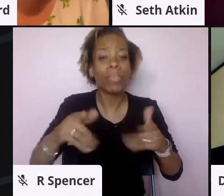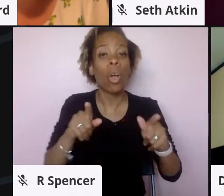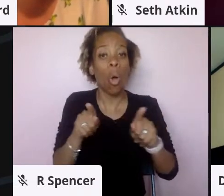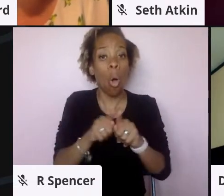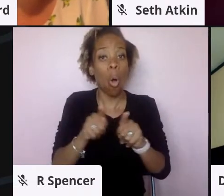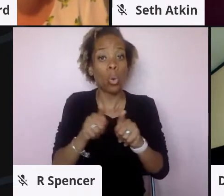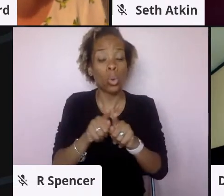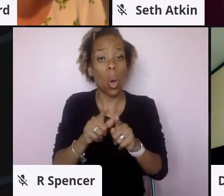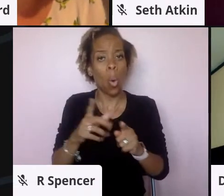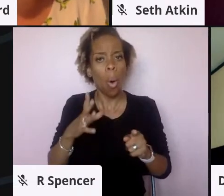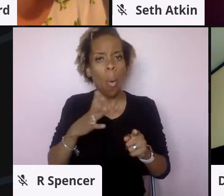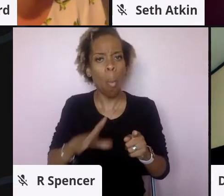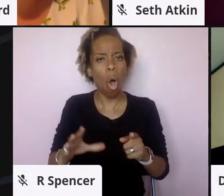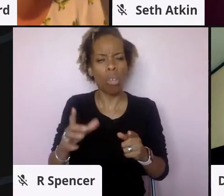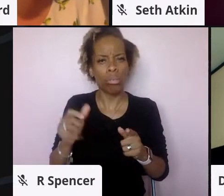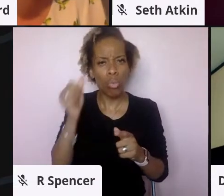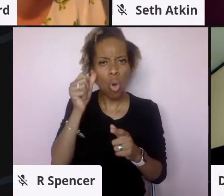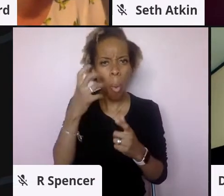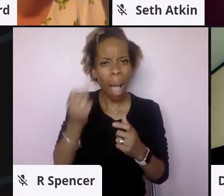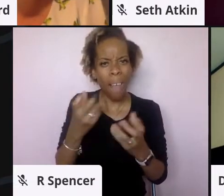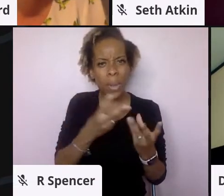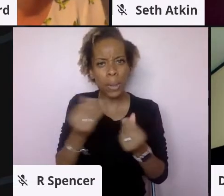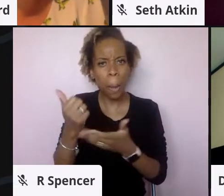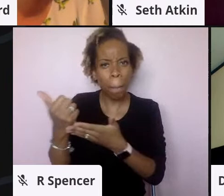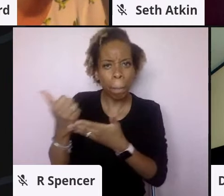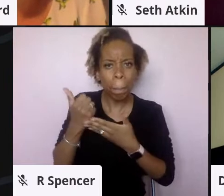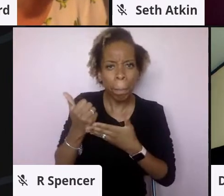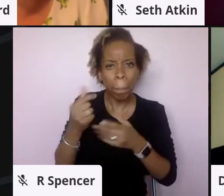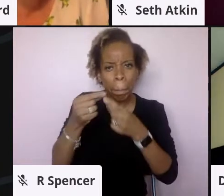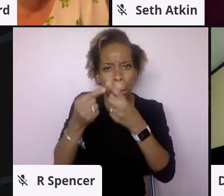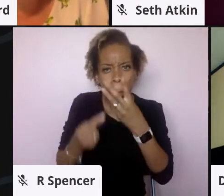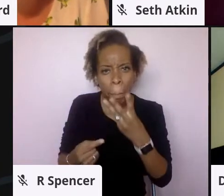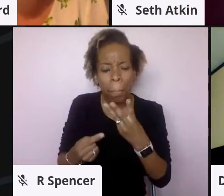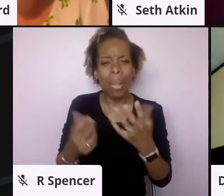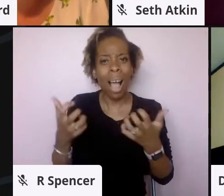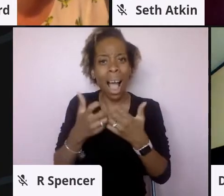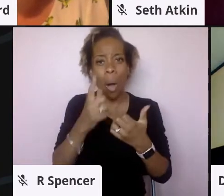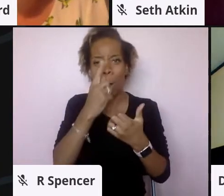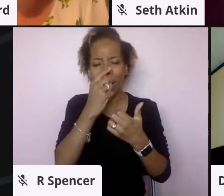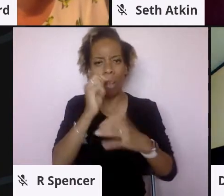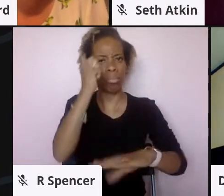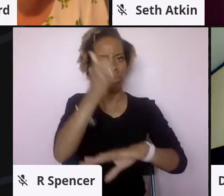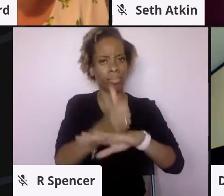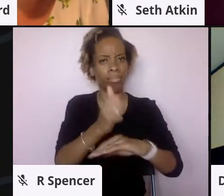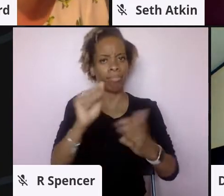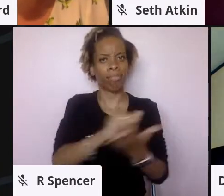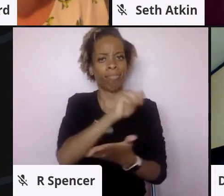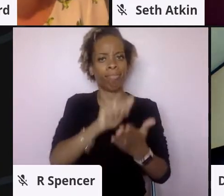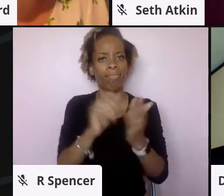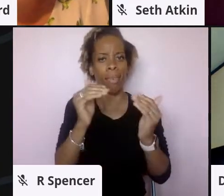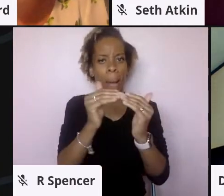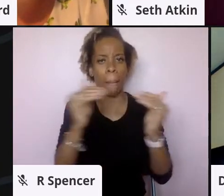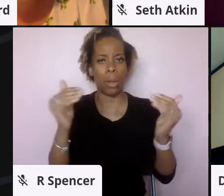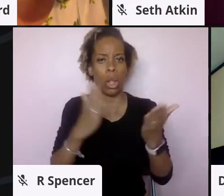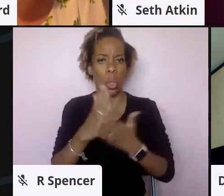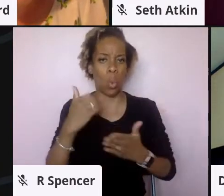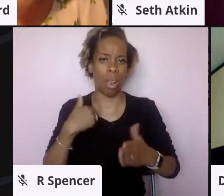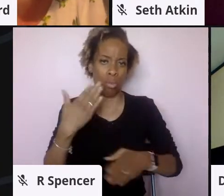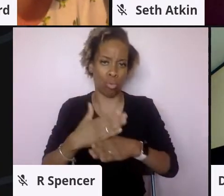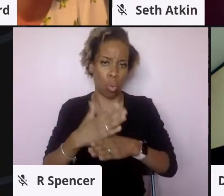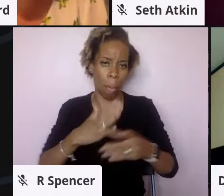some of the key tools at our disposal to embed equality within the work that we do across the